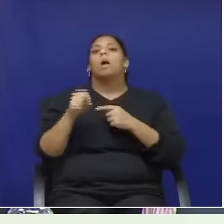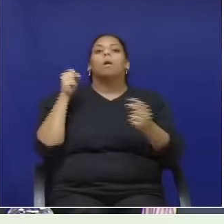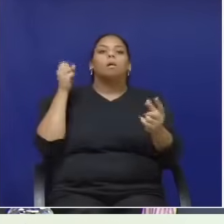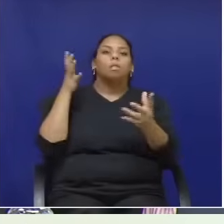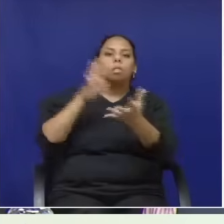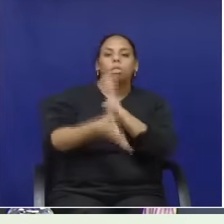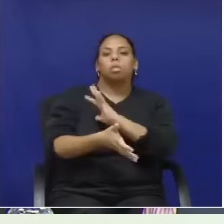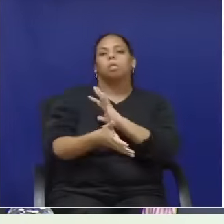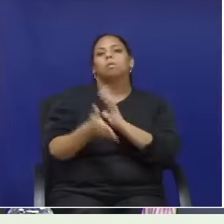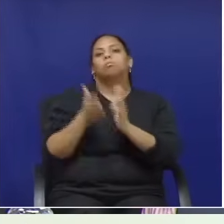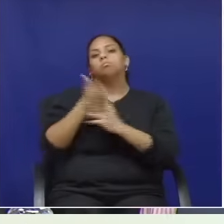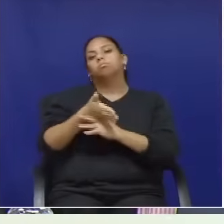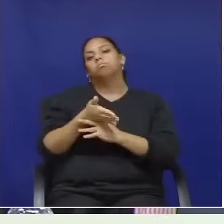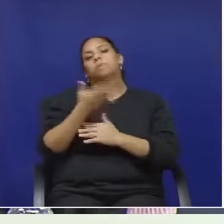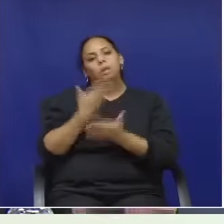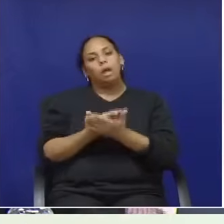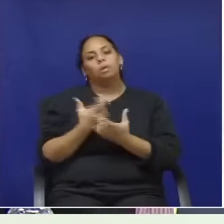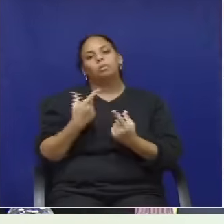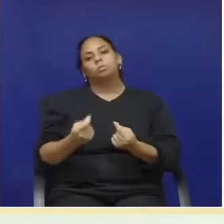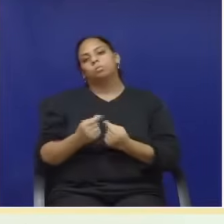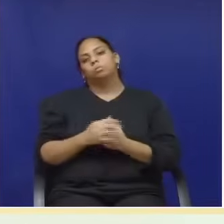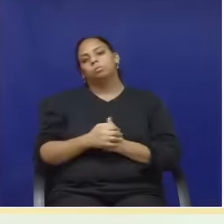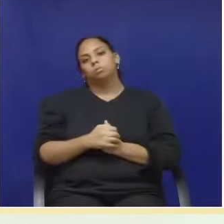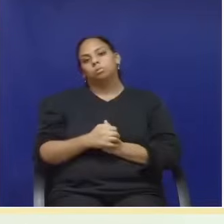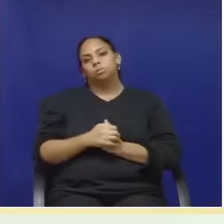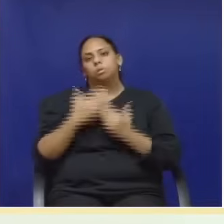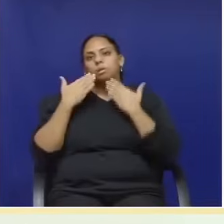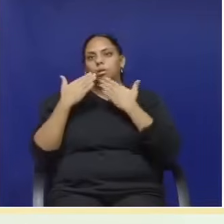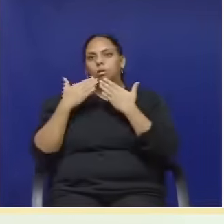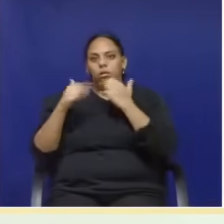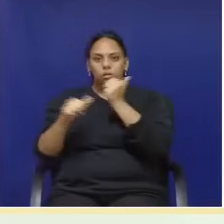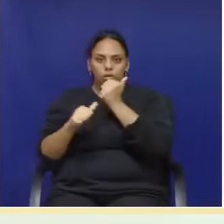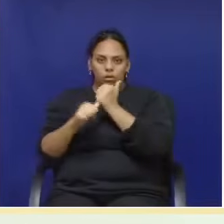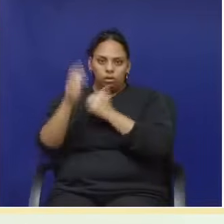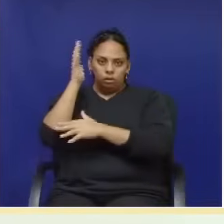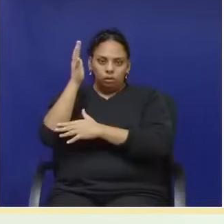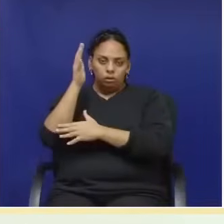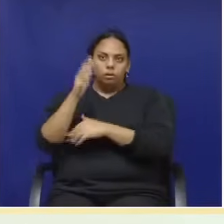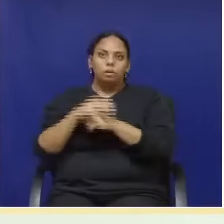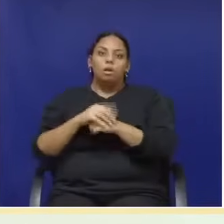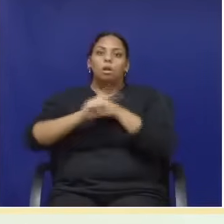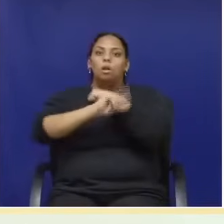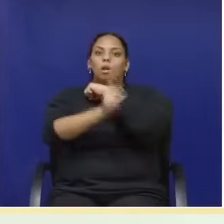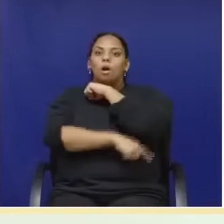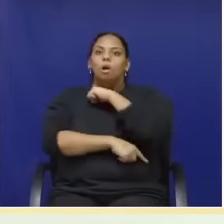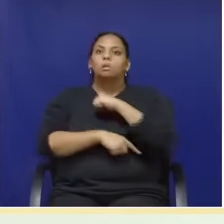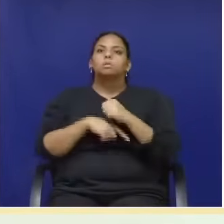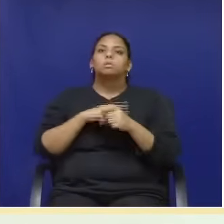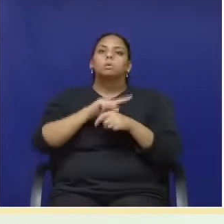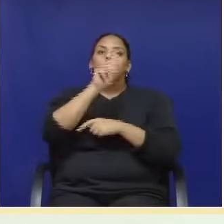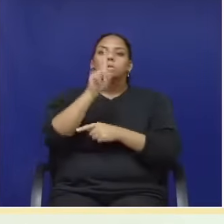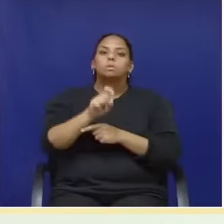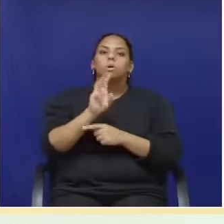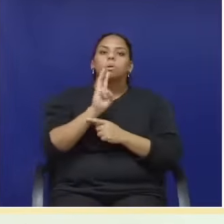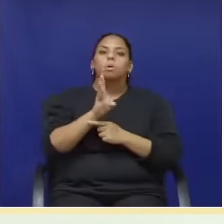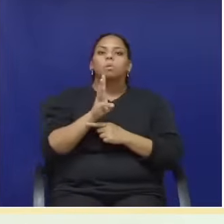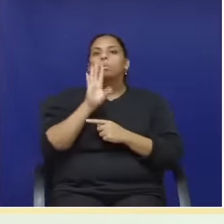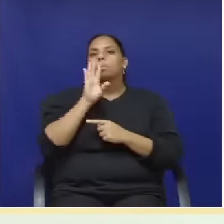them. Thank you, Deputy Speaker. The last supplementary question will be asked by the Honourable Machi.